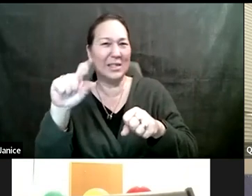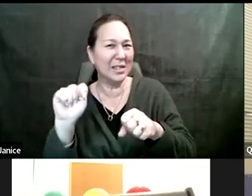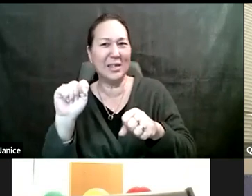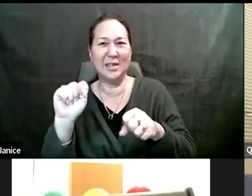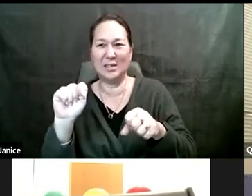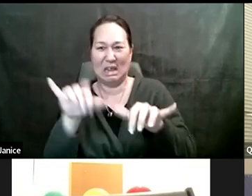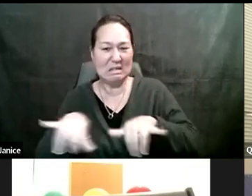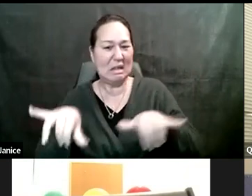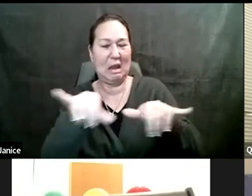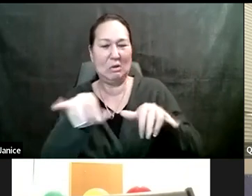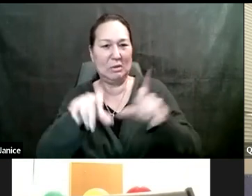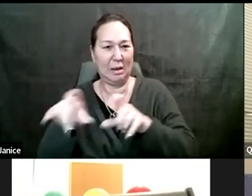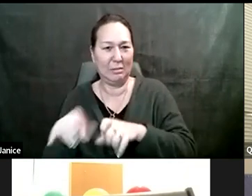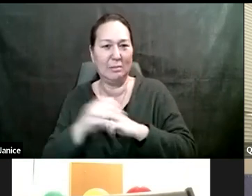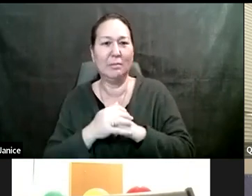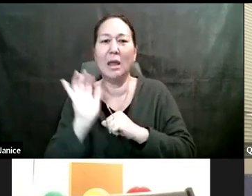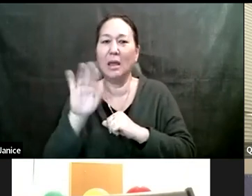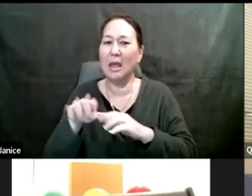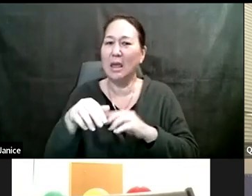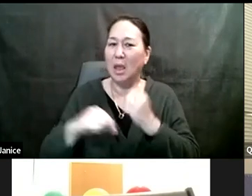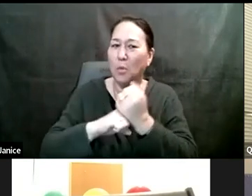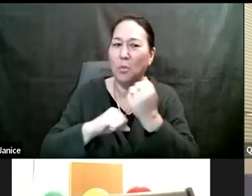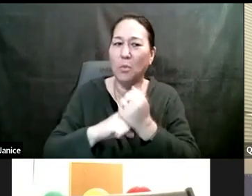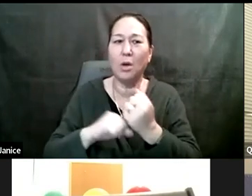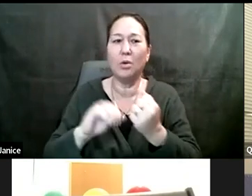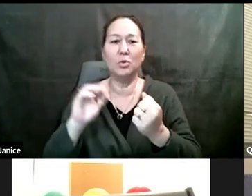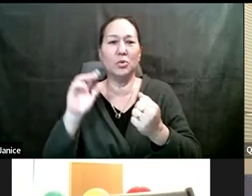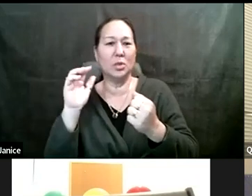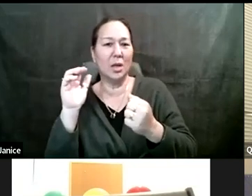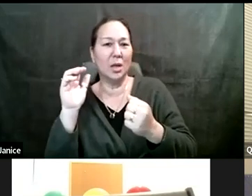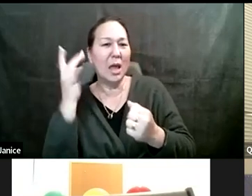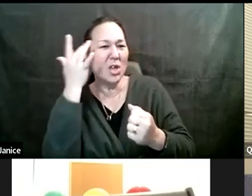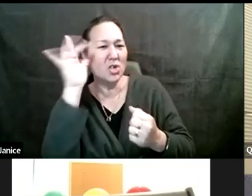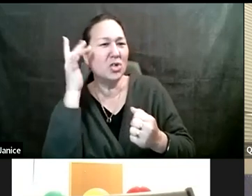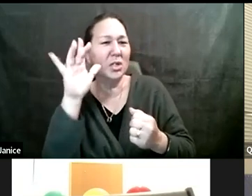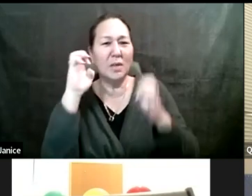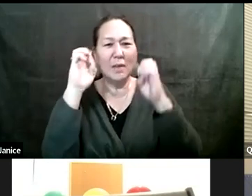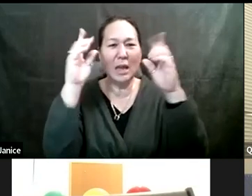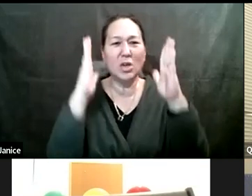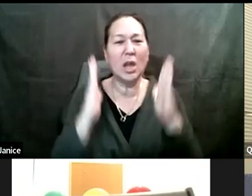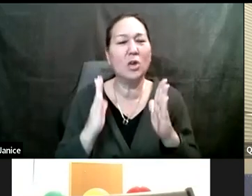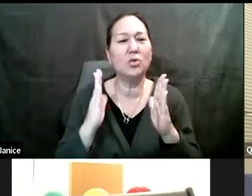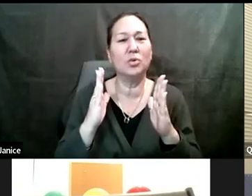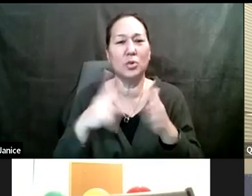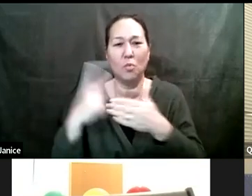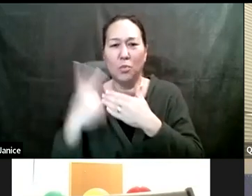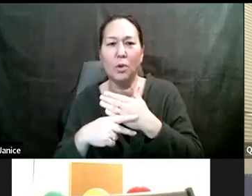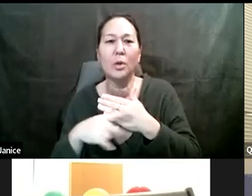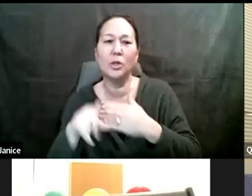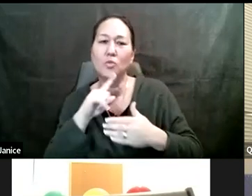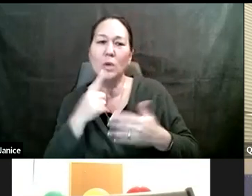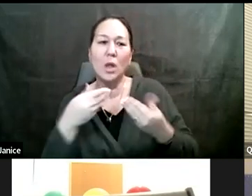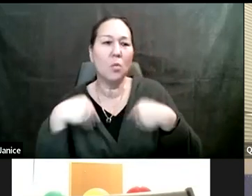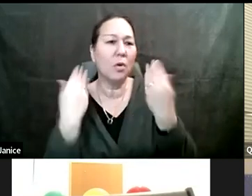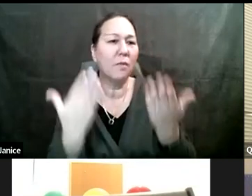and programs that attempt to provide all of our children with a well-rounded relevant and joyful education